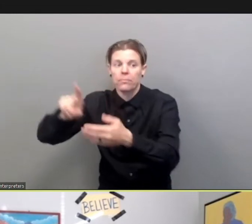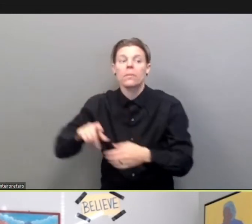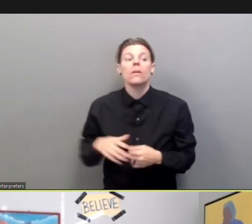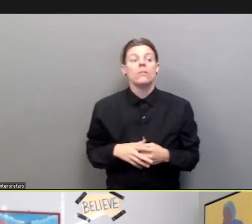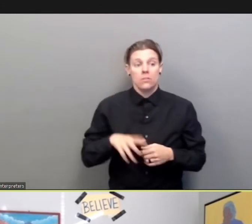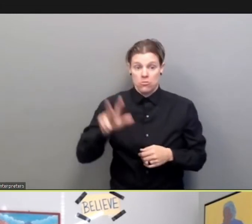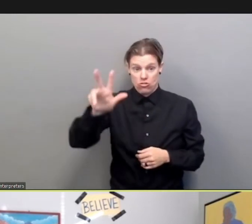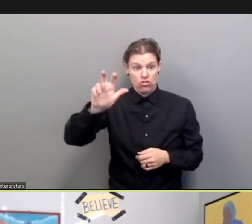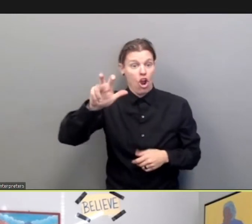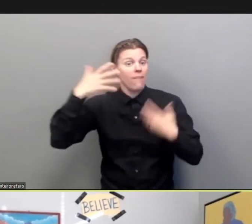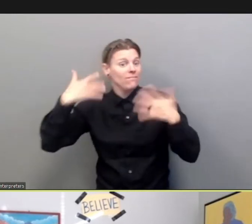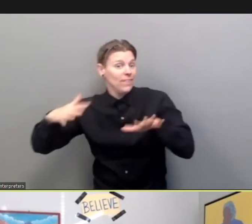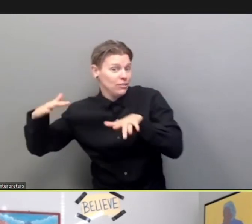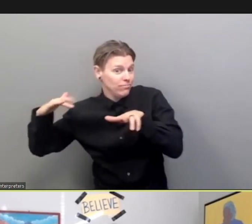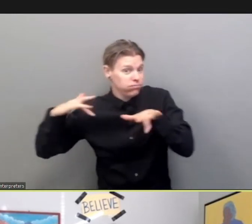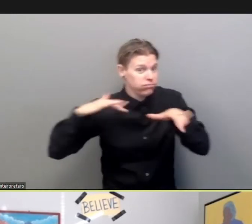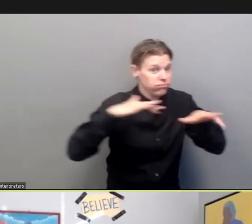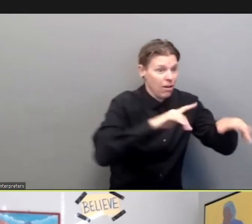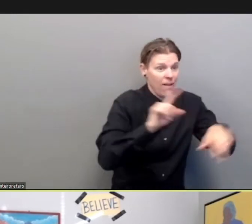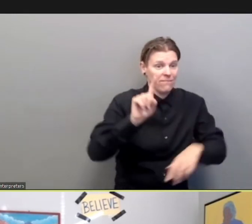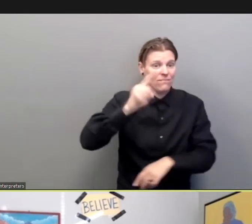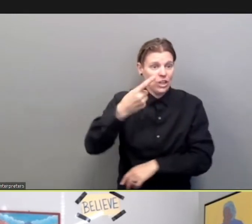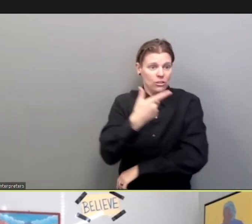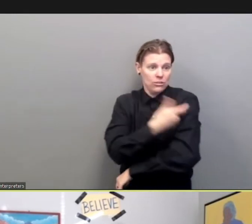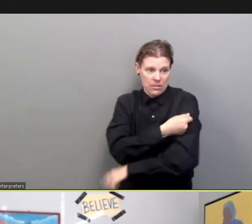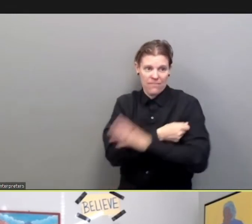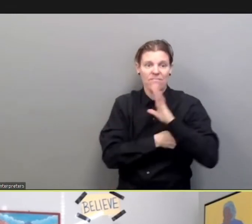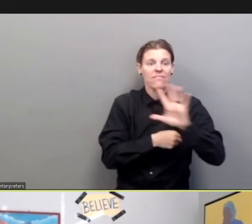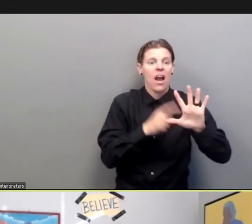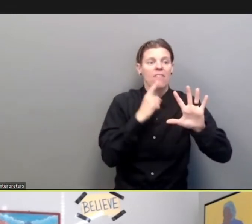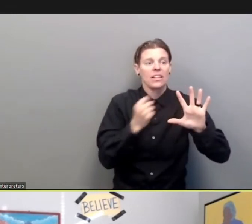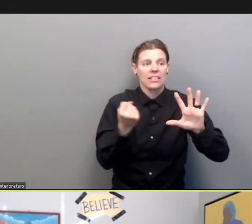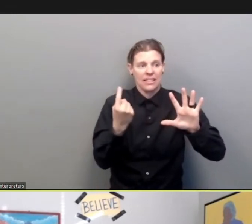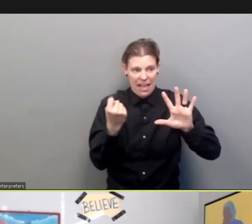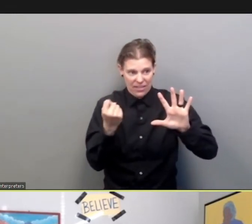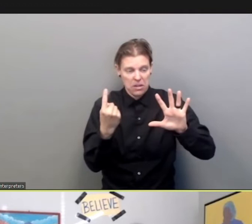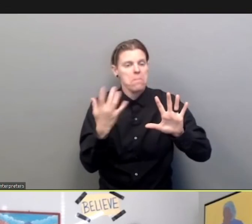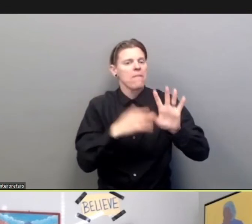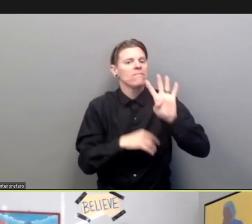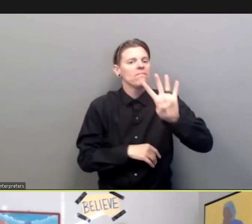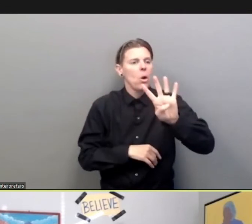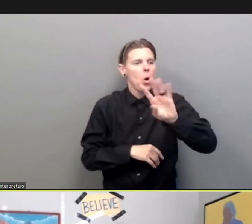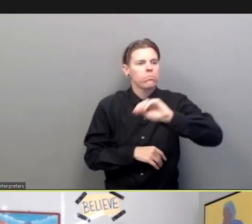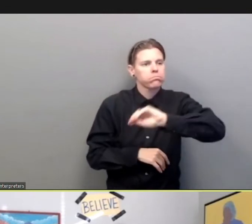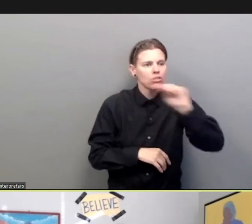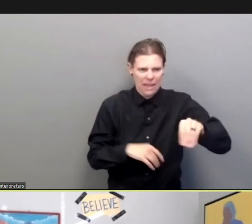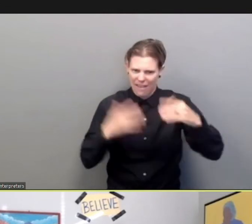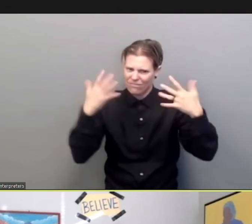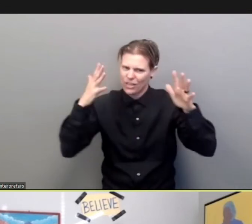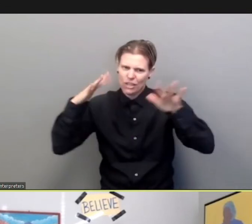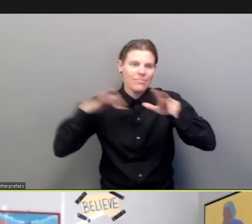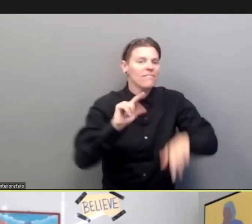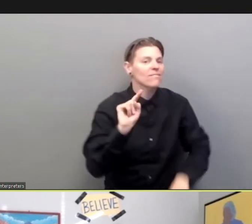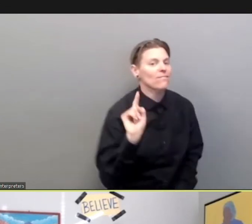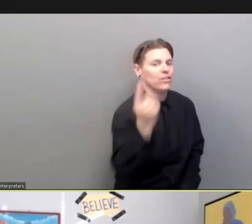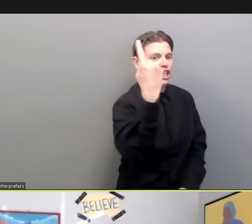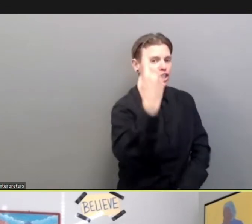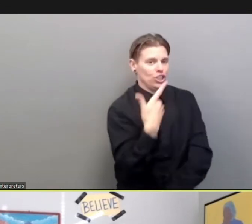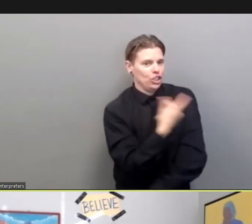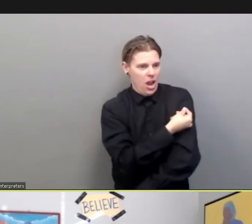child population 5 to 11 respond to getting vaccinated that first week. And that's about